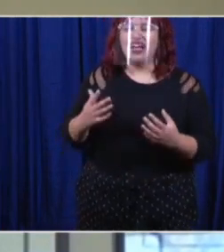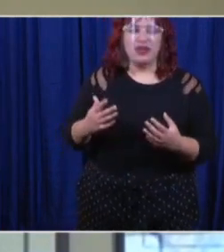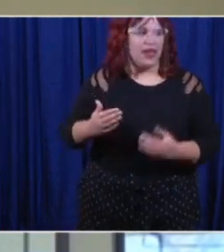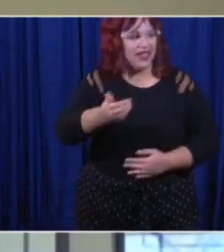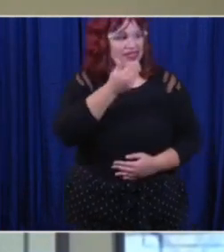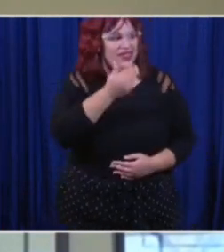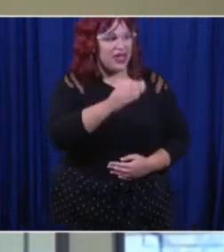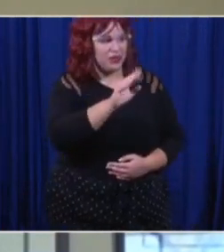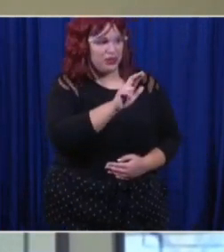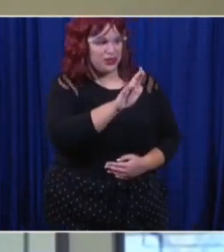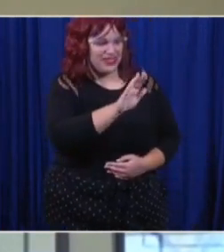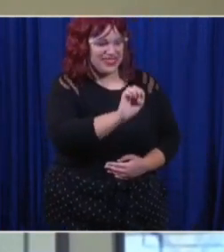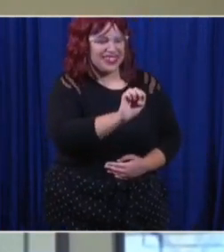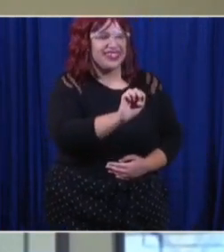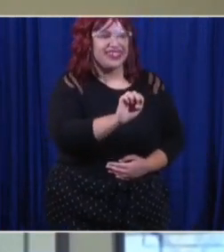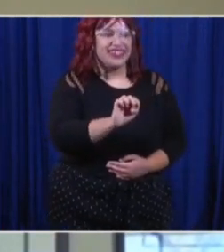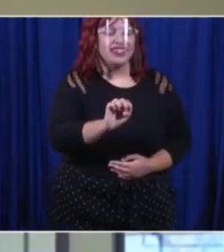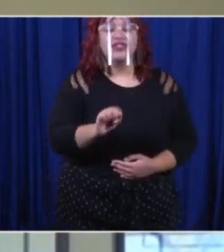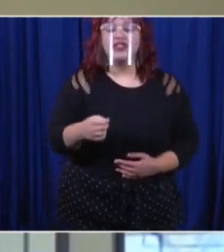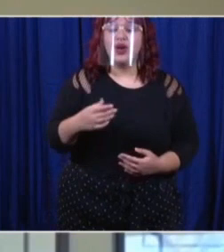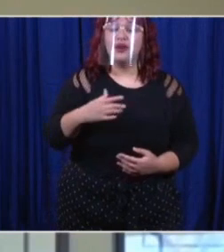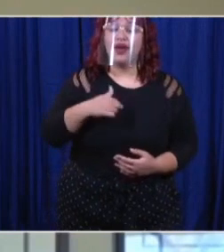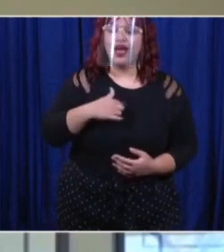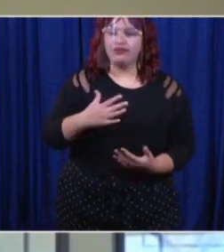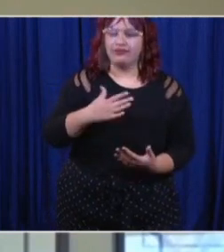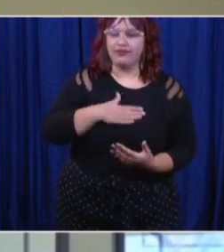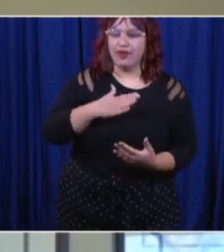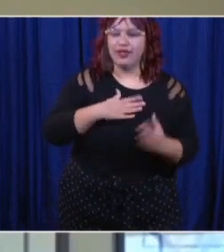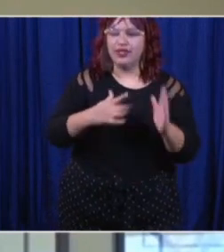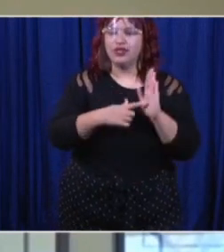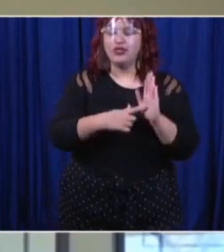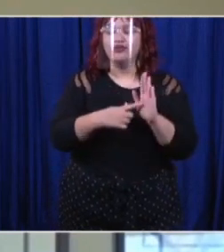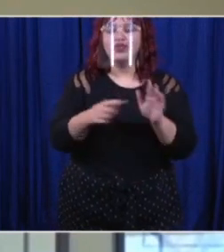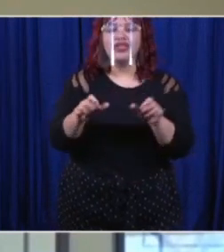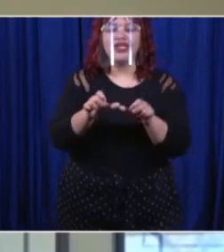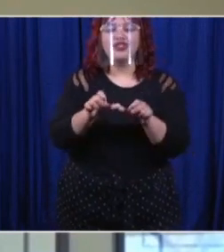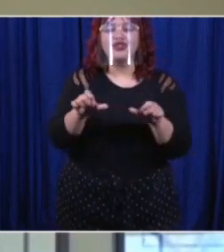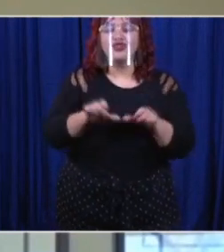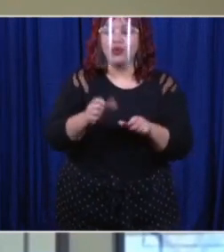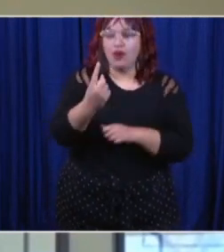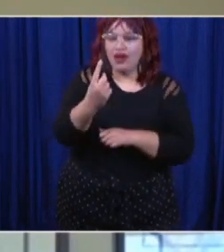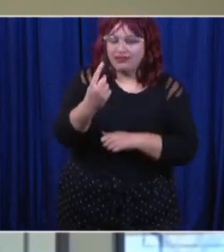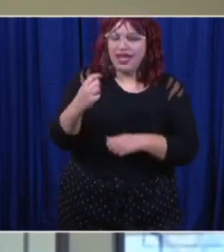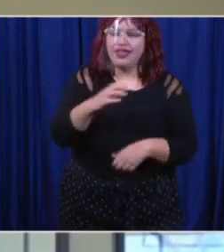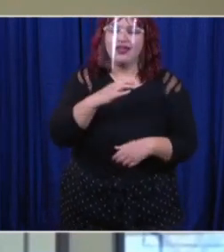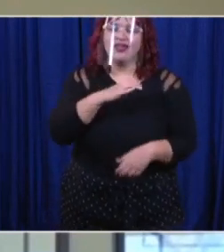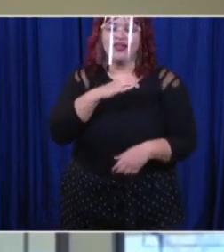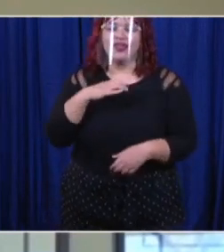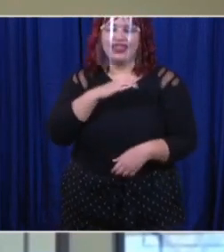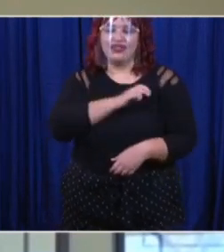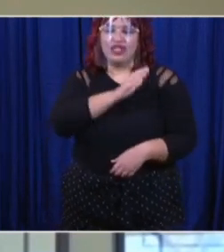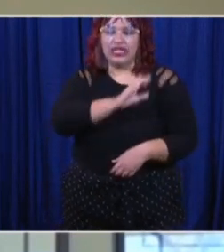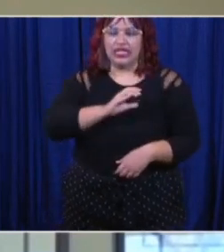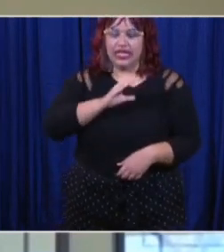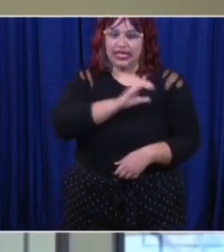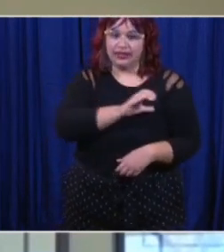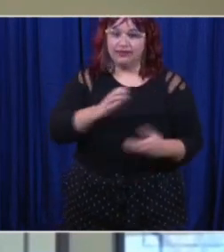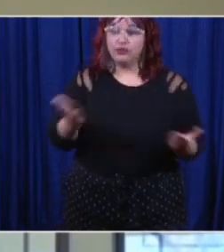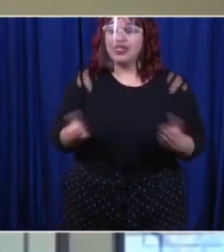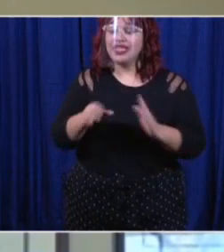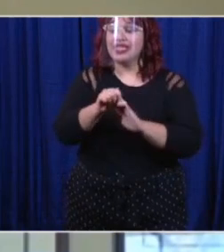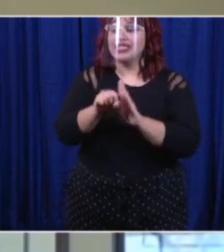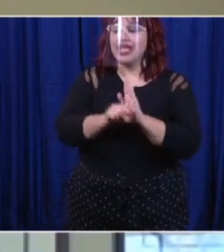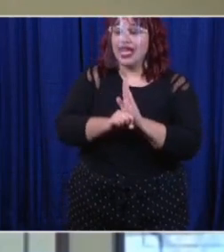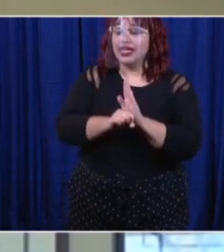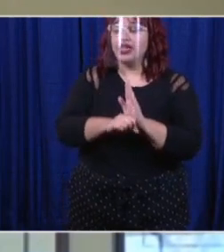great. It's a pleasure to represent Zone 1 in the Cleveland Clinic. Within the state, we have about